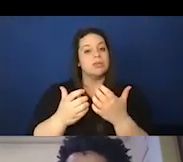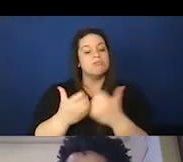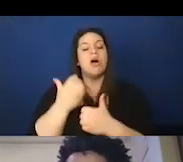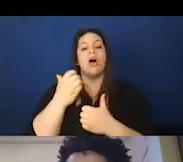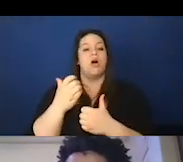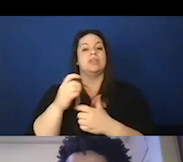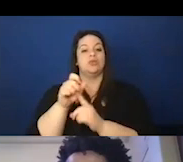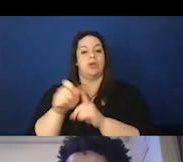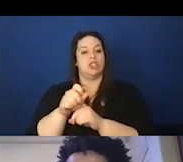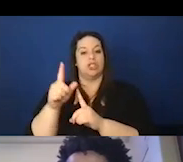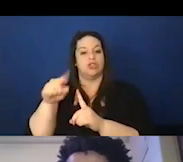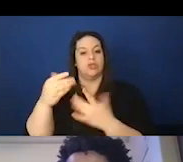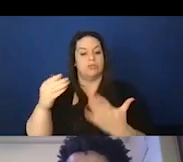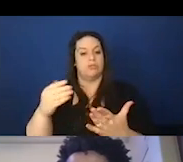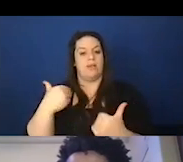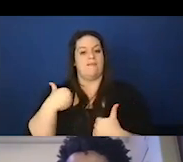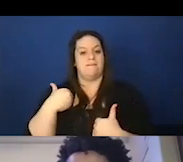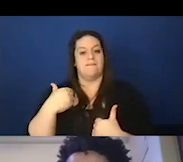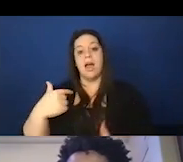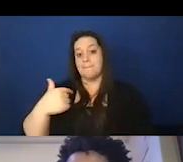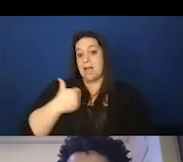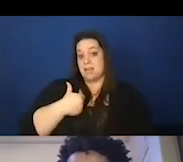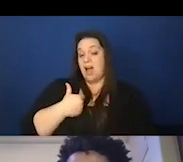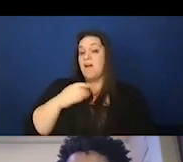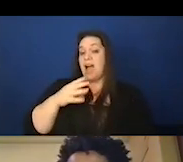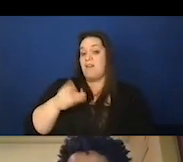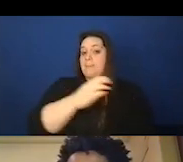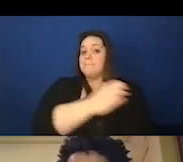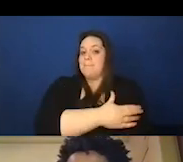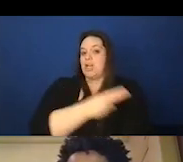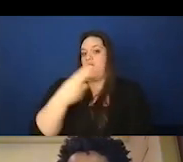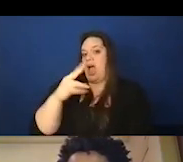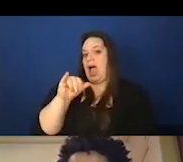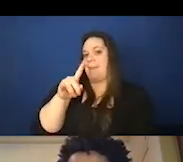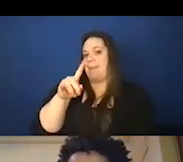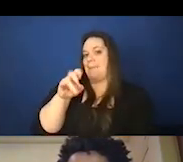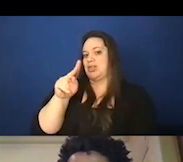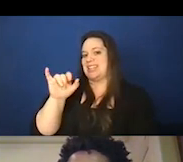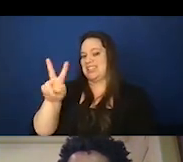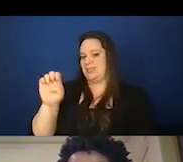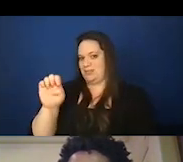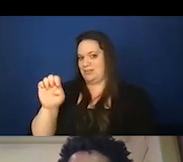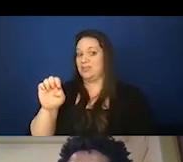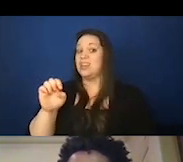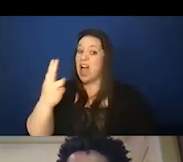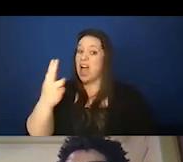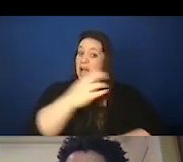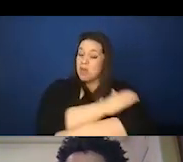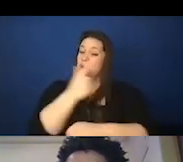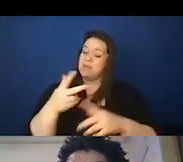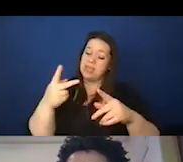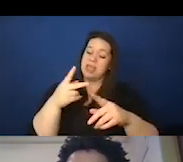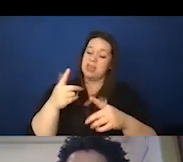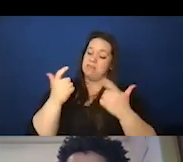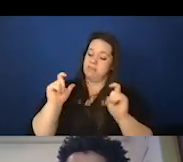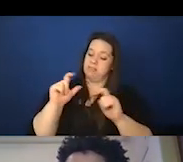I myself am hypertensive. I have high blood pressure. High blood pressure has been one of the biggest contributors to